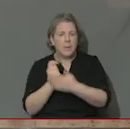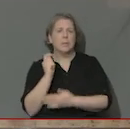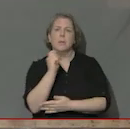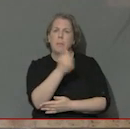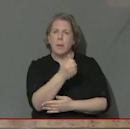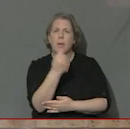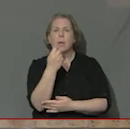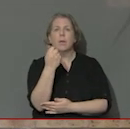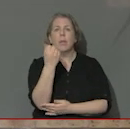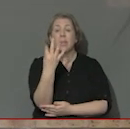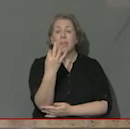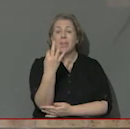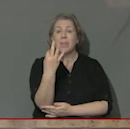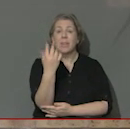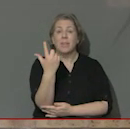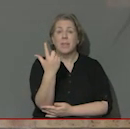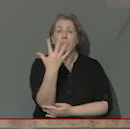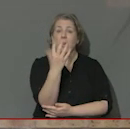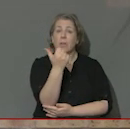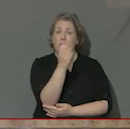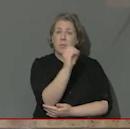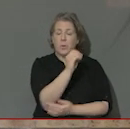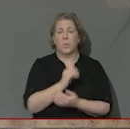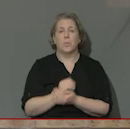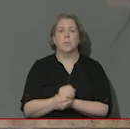37,560. So we have a